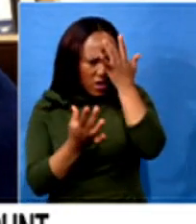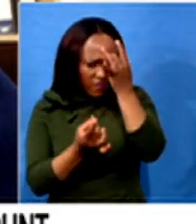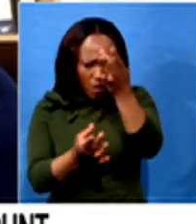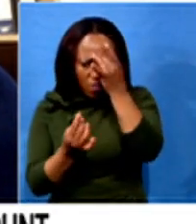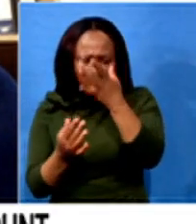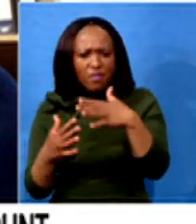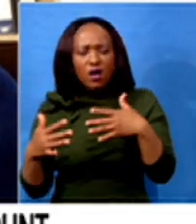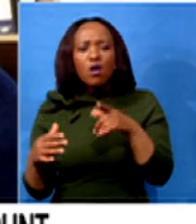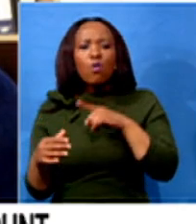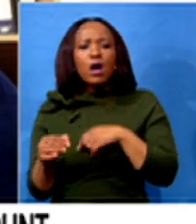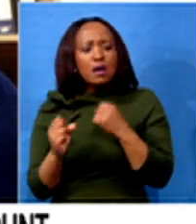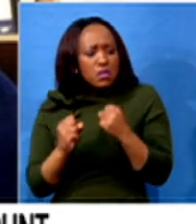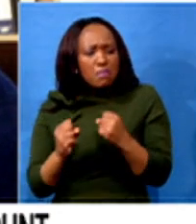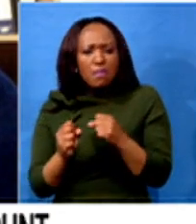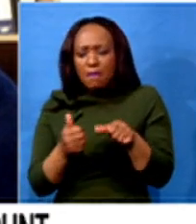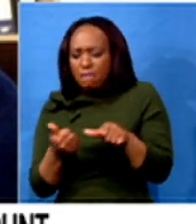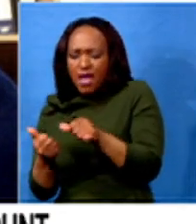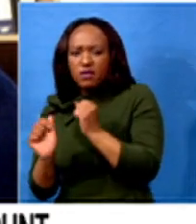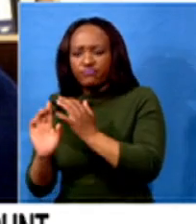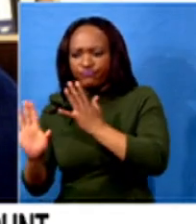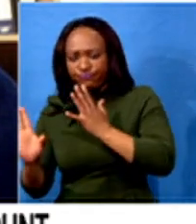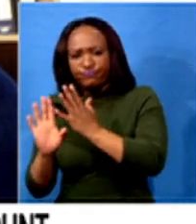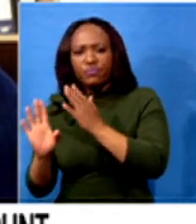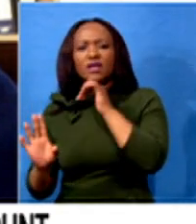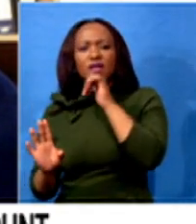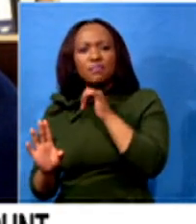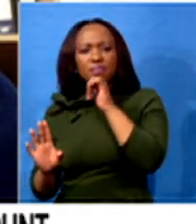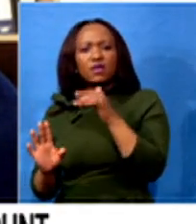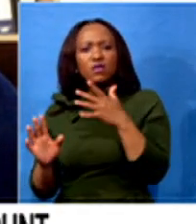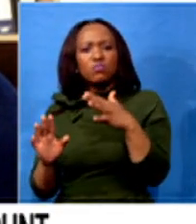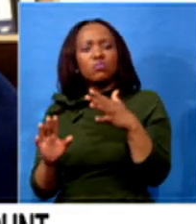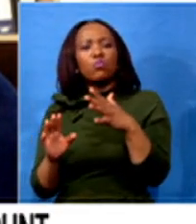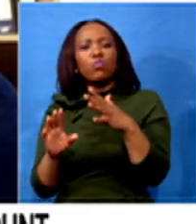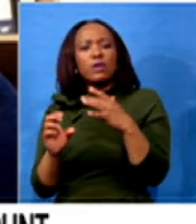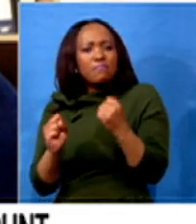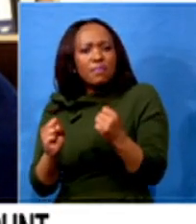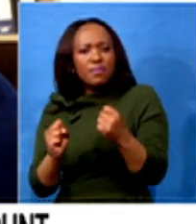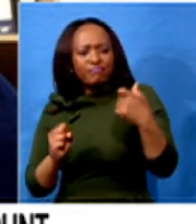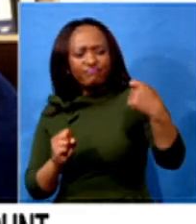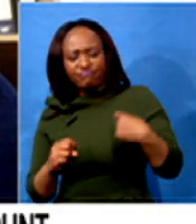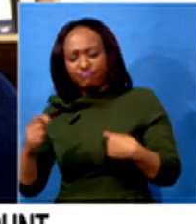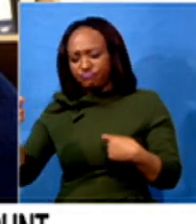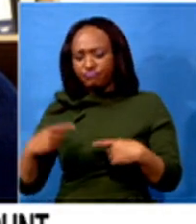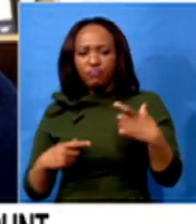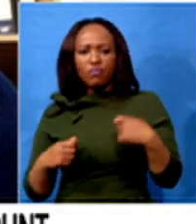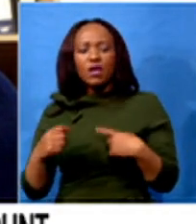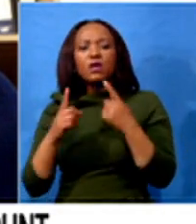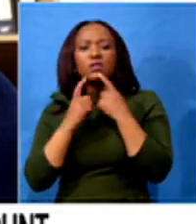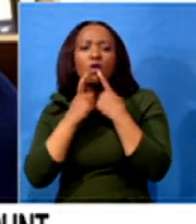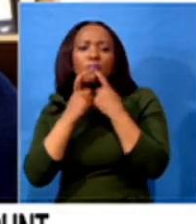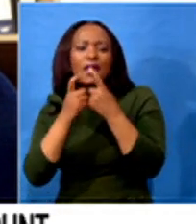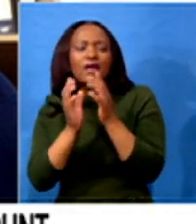they keep going to the post office regardless. We keep receiving these complaints and requests for